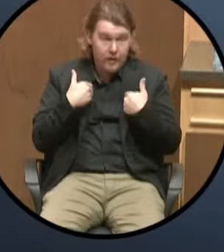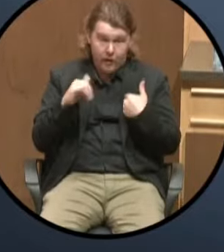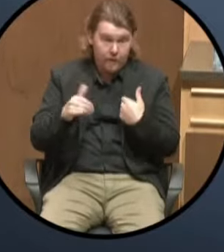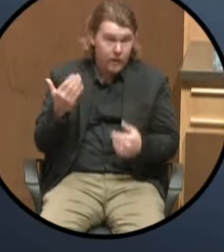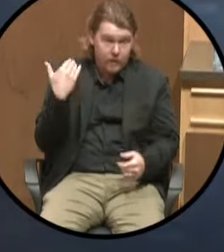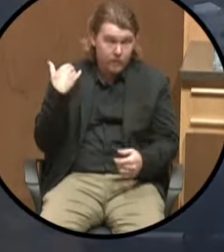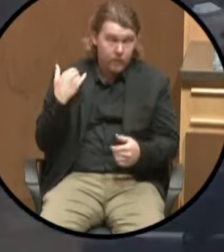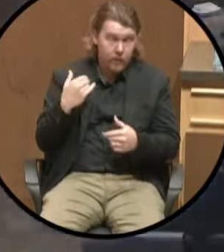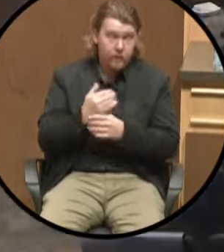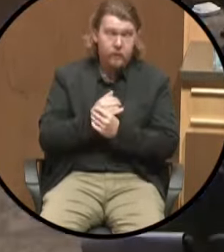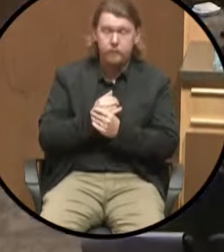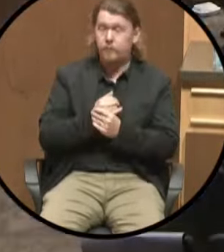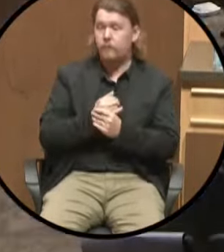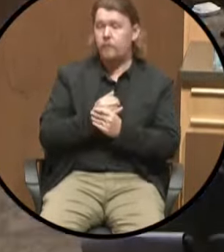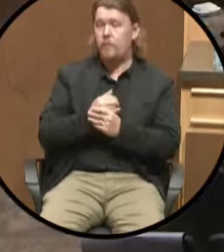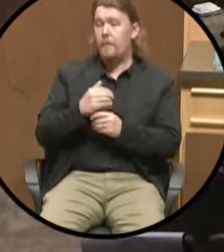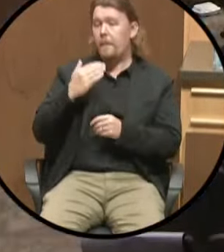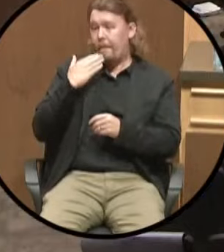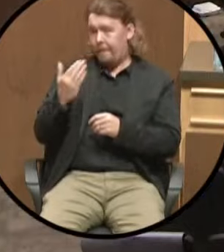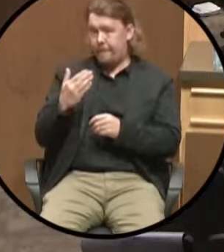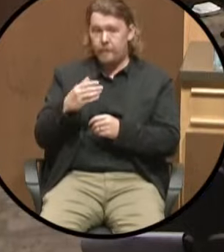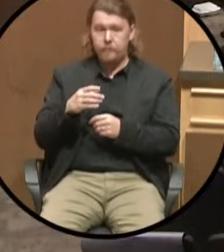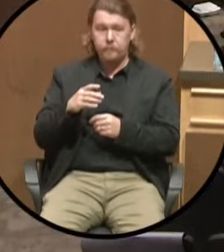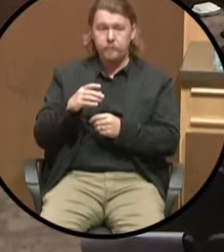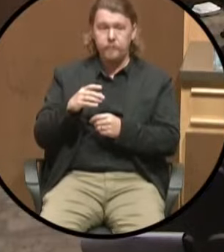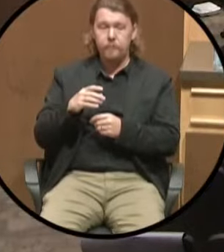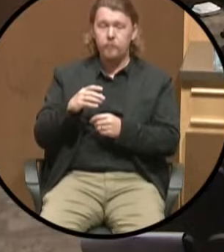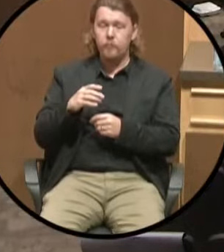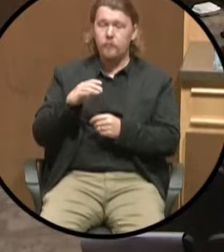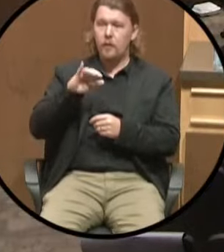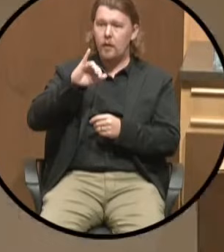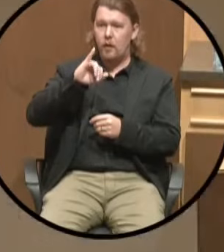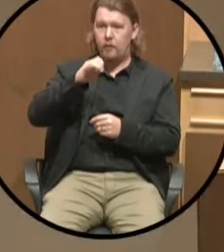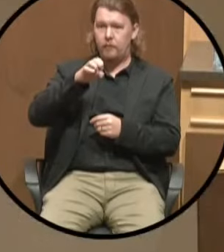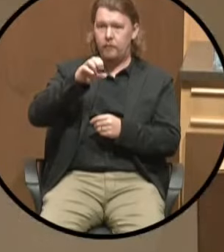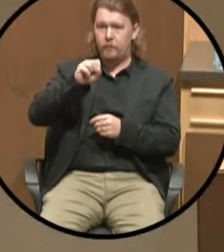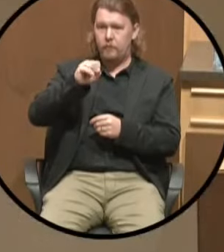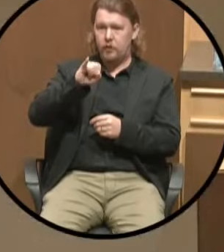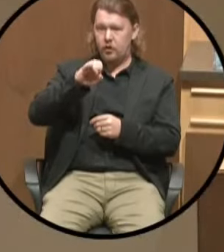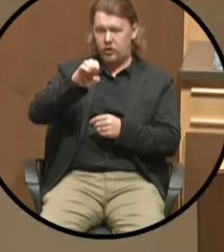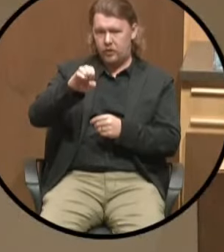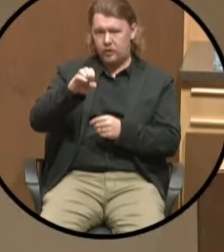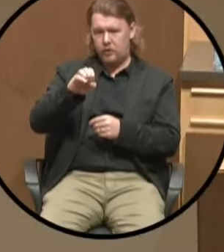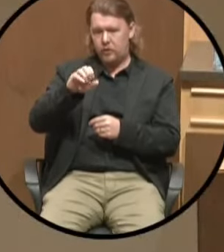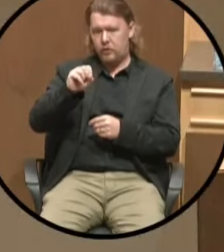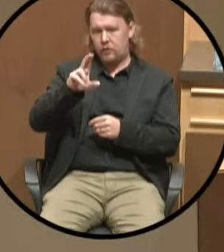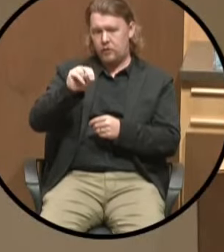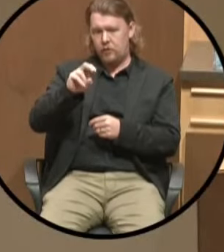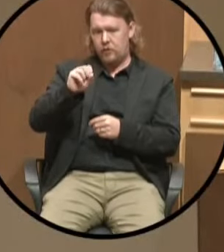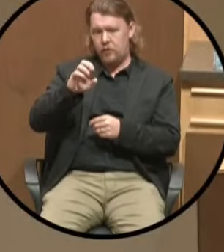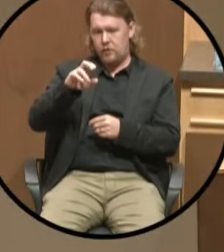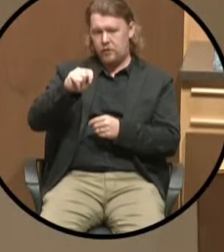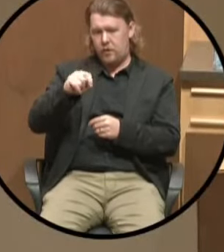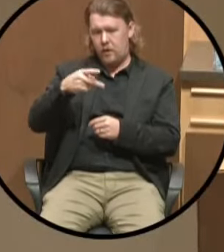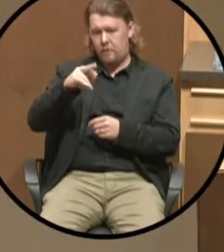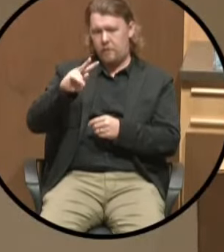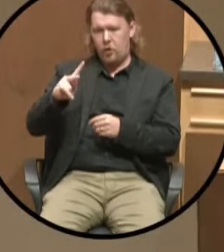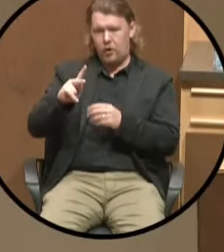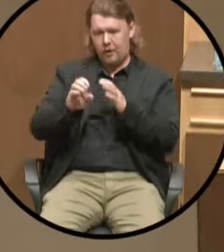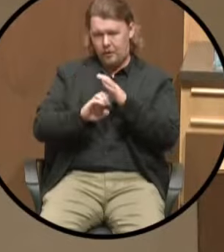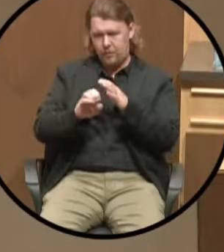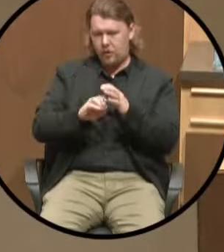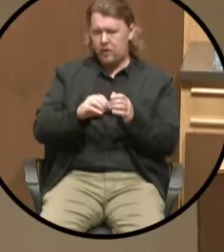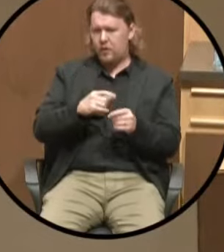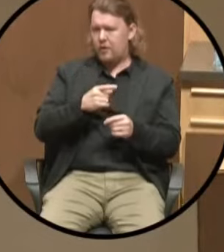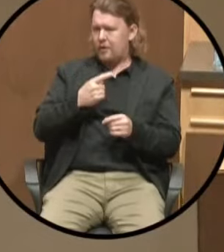Thank you, Dr. Ajay. Dr. Schwartz, Jesse, who is a parent at Sunset Park Elementary School, expressed that